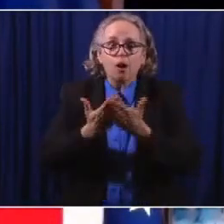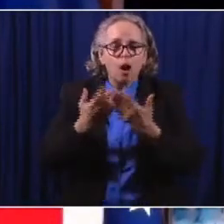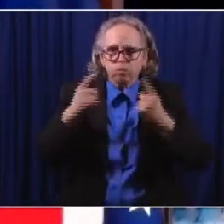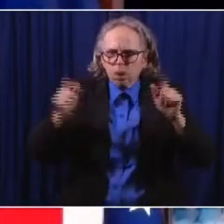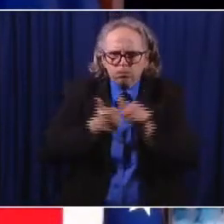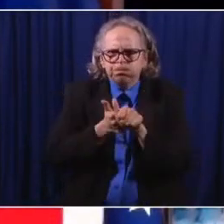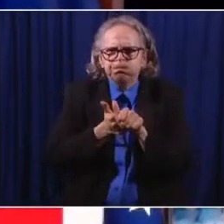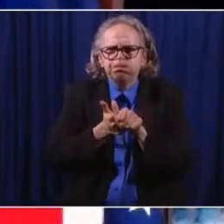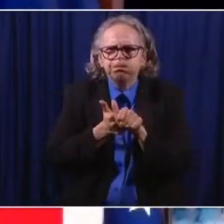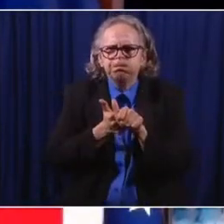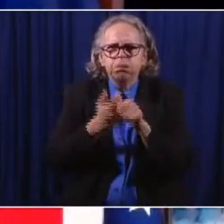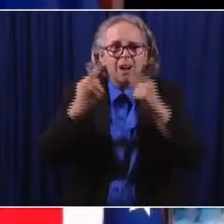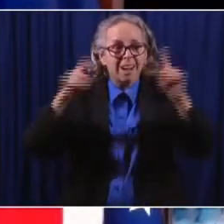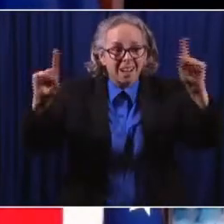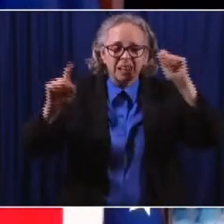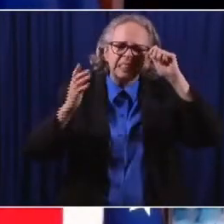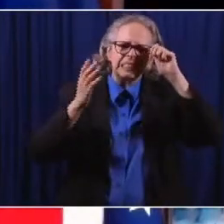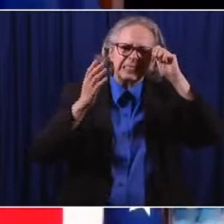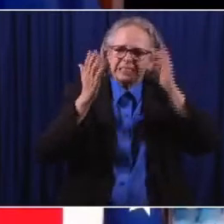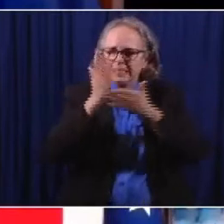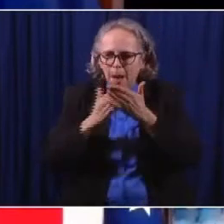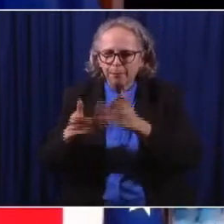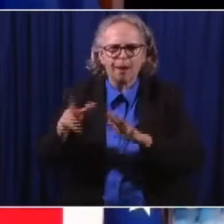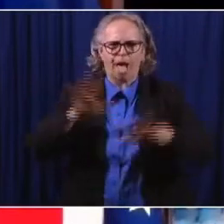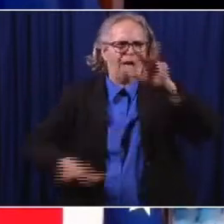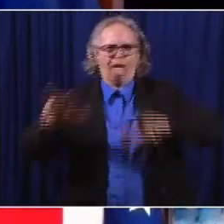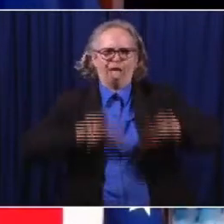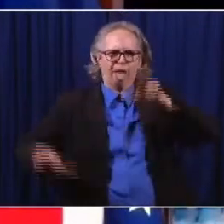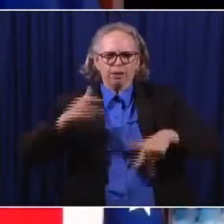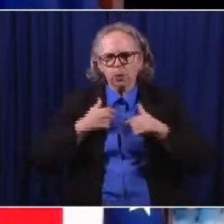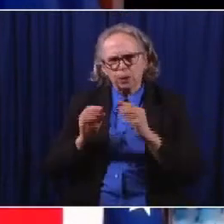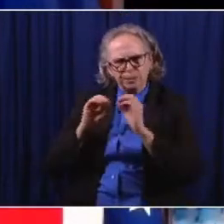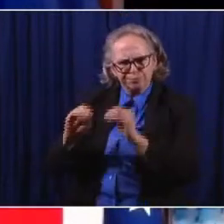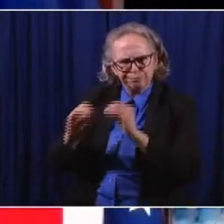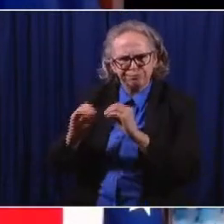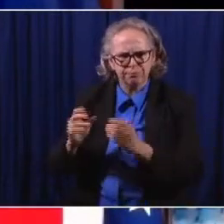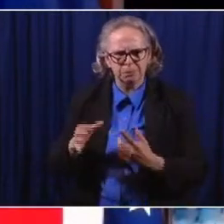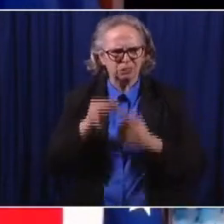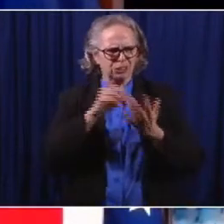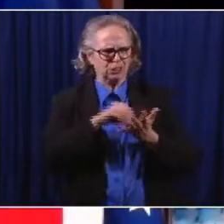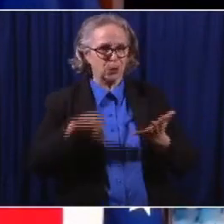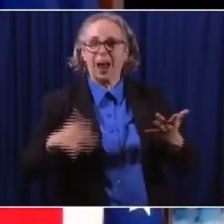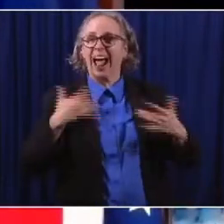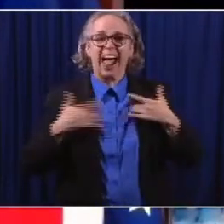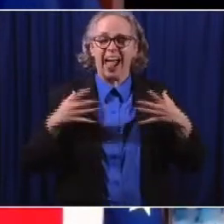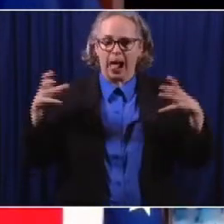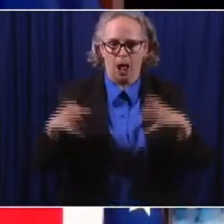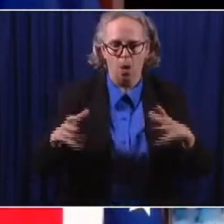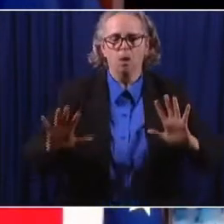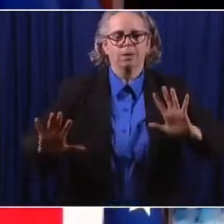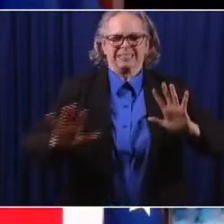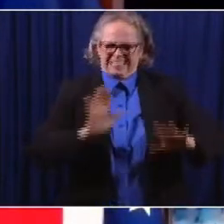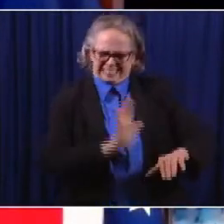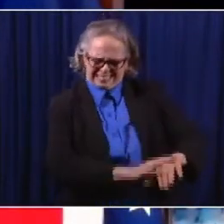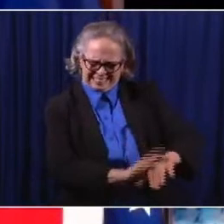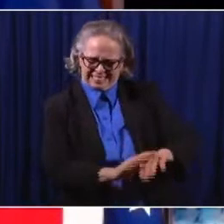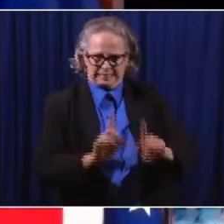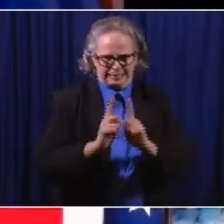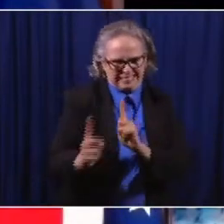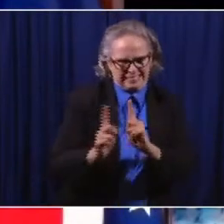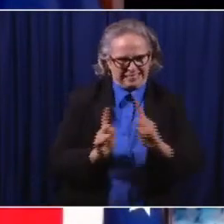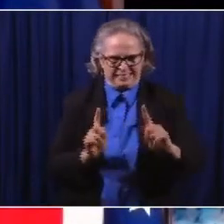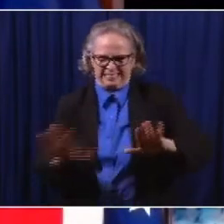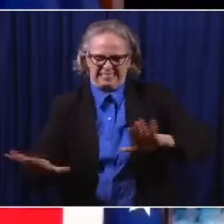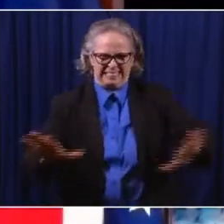excited student athletes who may want to congregate and get together. But the Ohio High School Athletic Association is out there. They're helping our